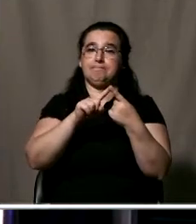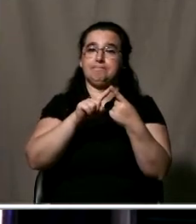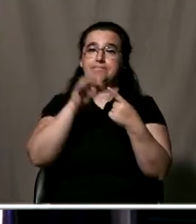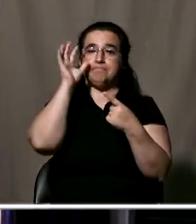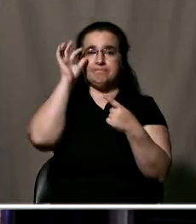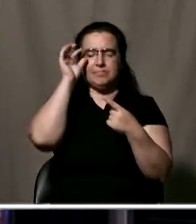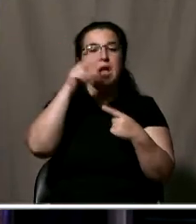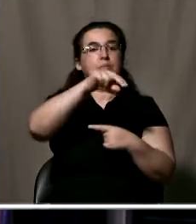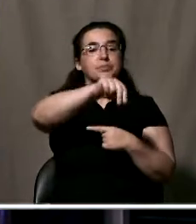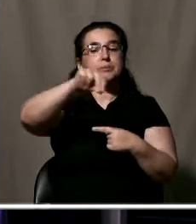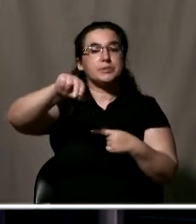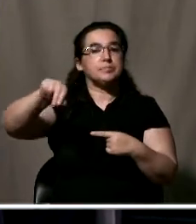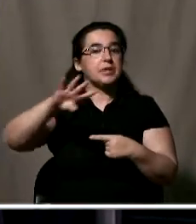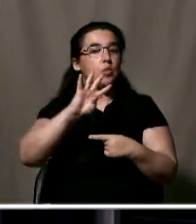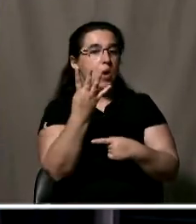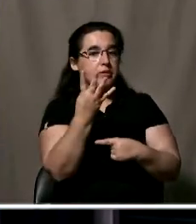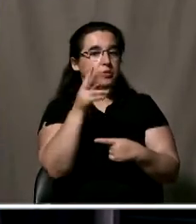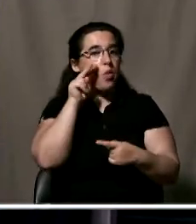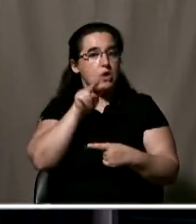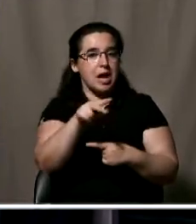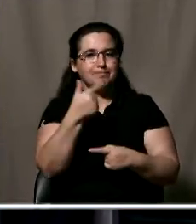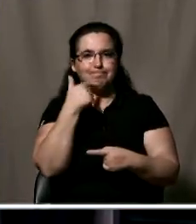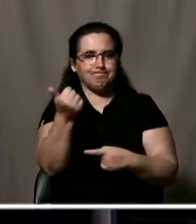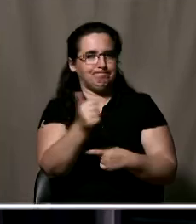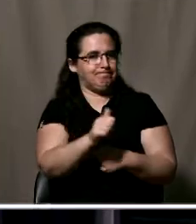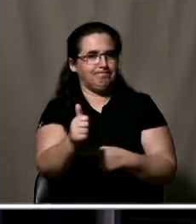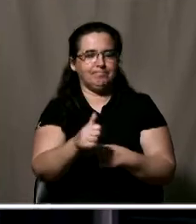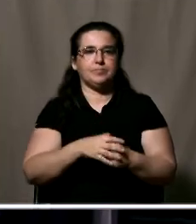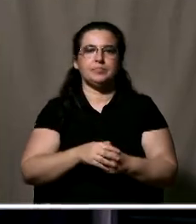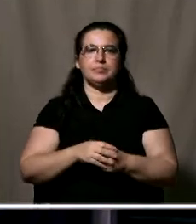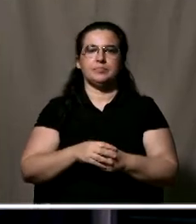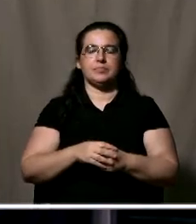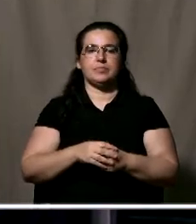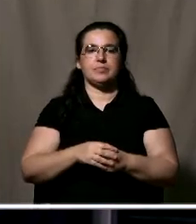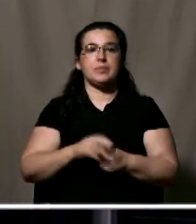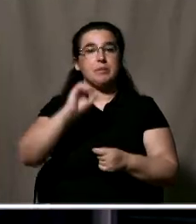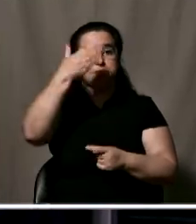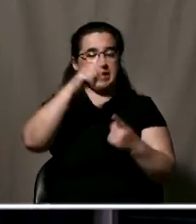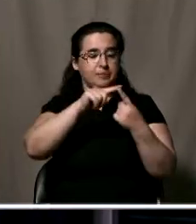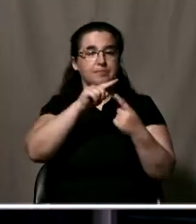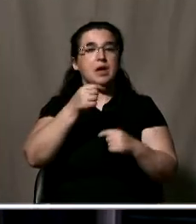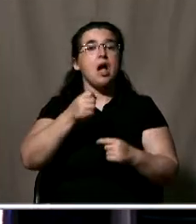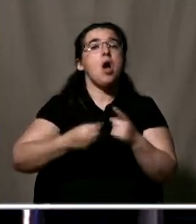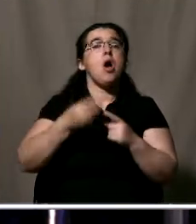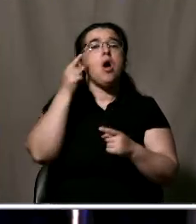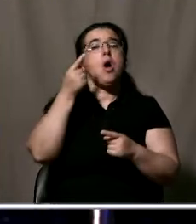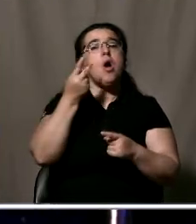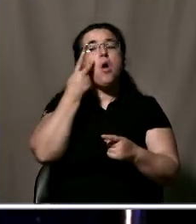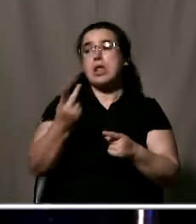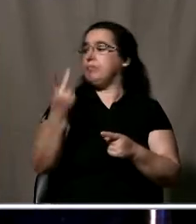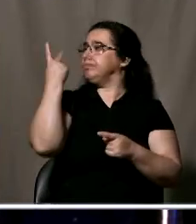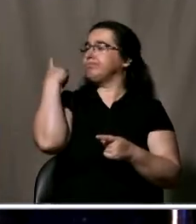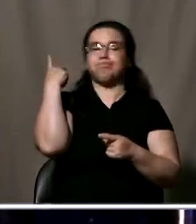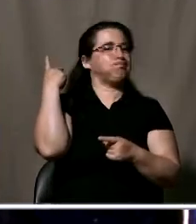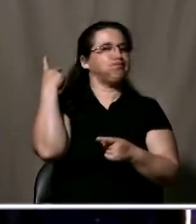not to look. Quatro locais para onde não devemos olhar. First, do not look behind. Primeiro, não olhem para trás. The Apostle